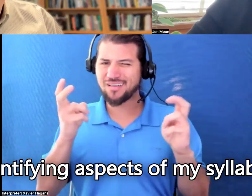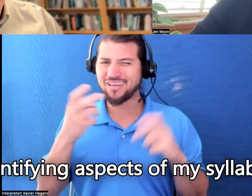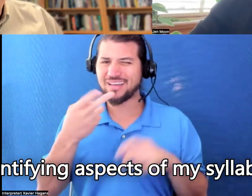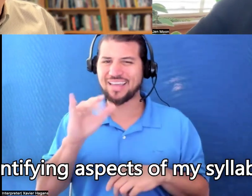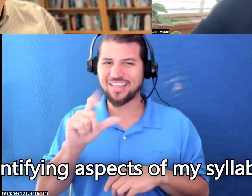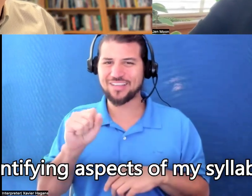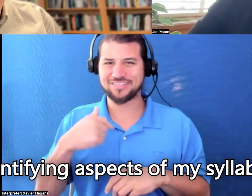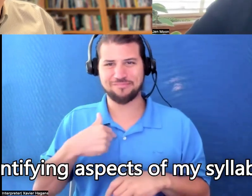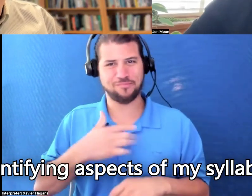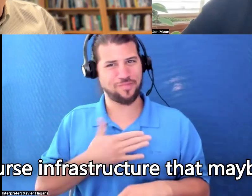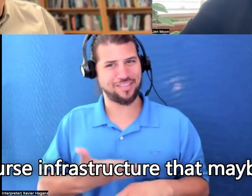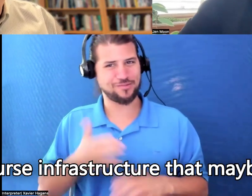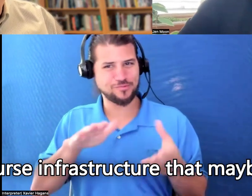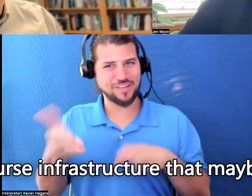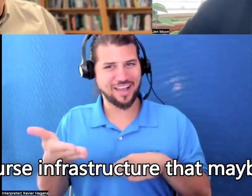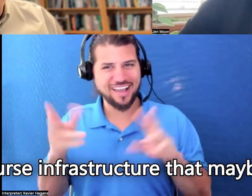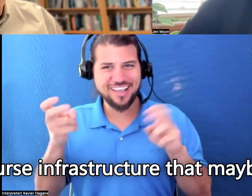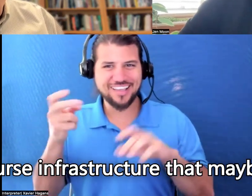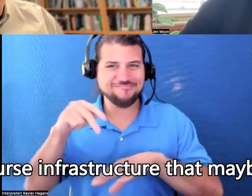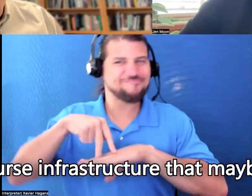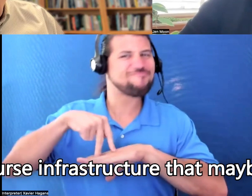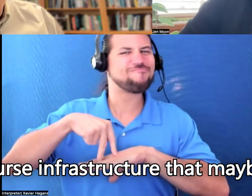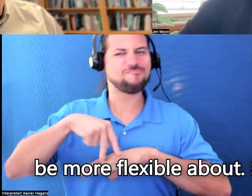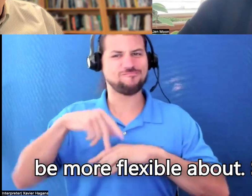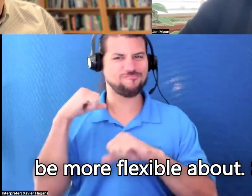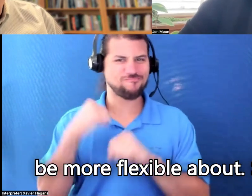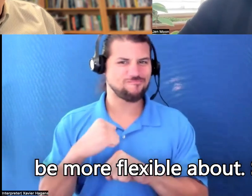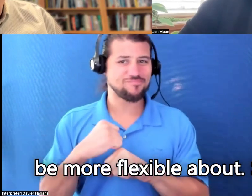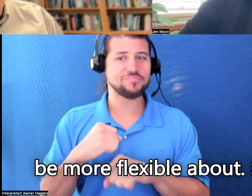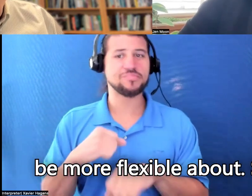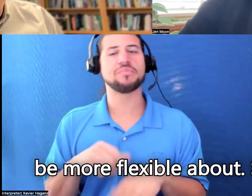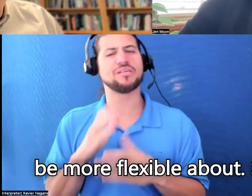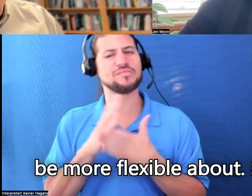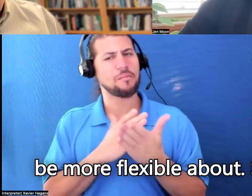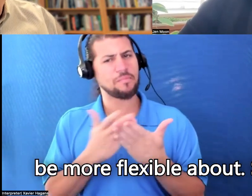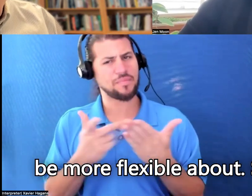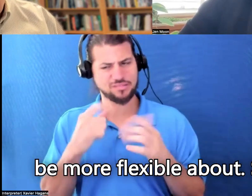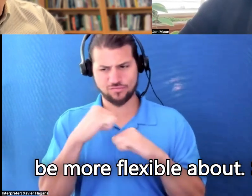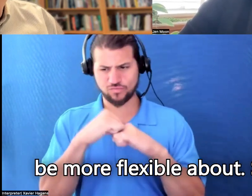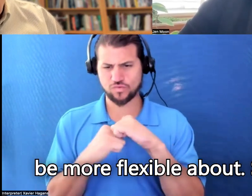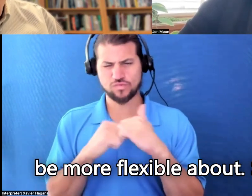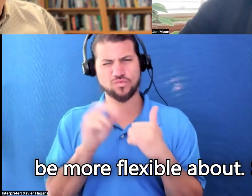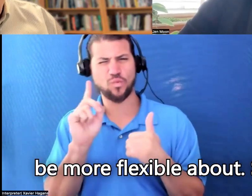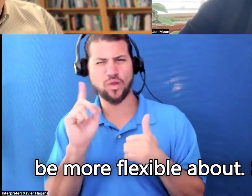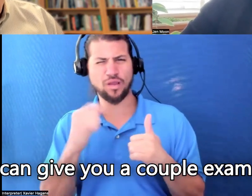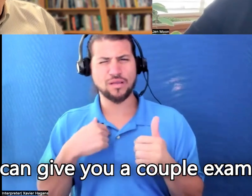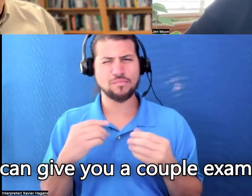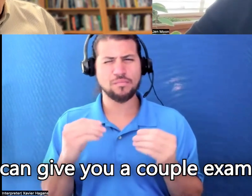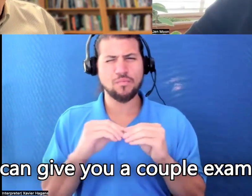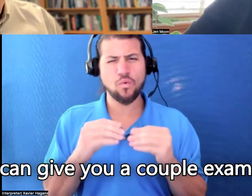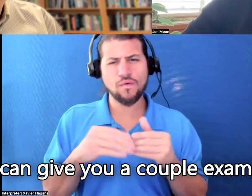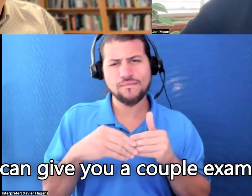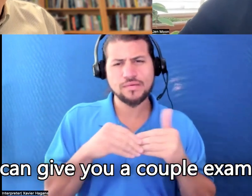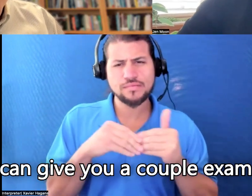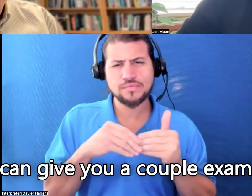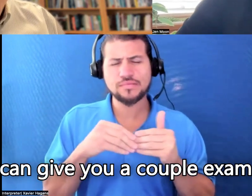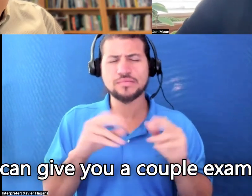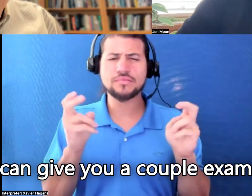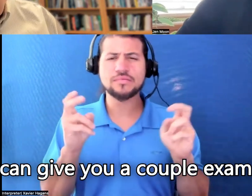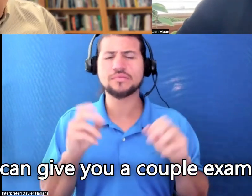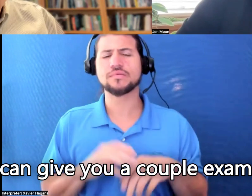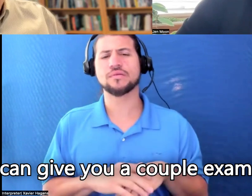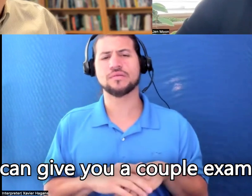identifying aspects of my syllabus or my course infrastructure that maybe I could be more flexible about. So if I can give you a couple